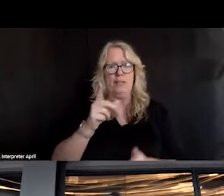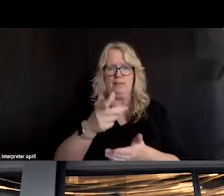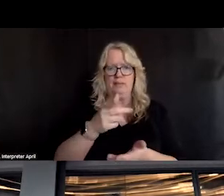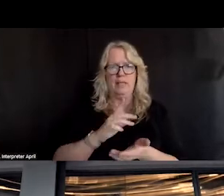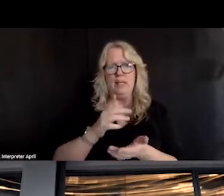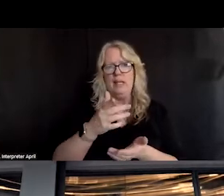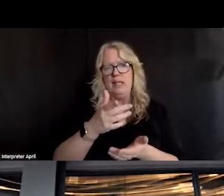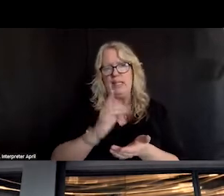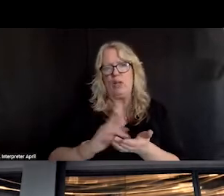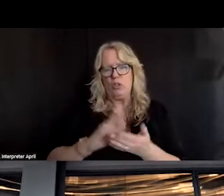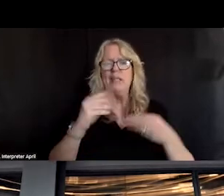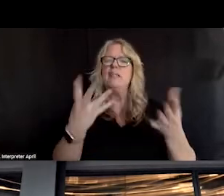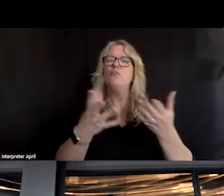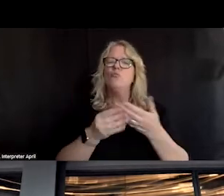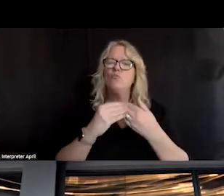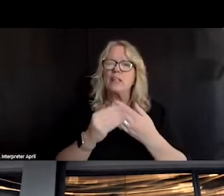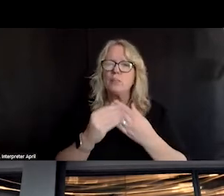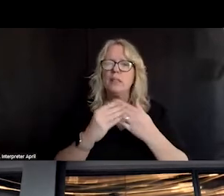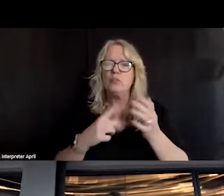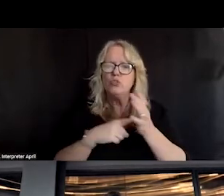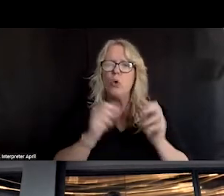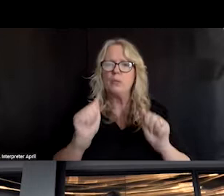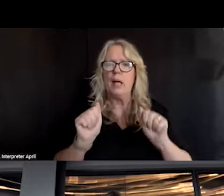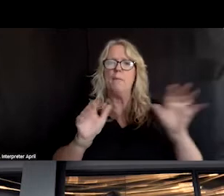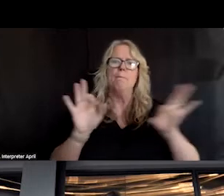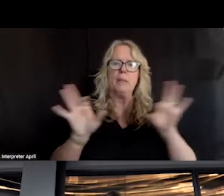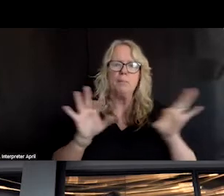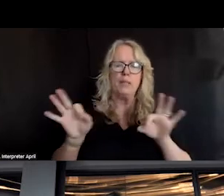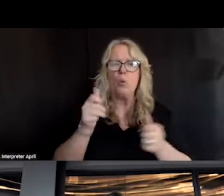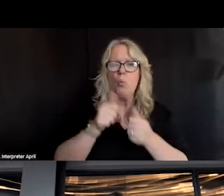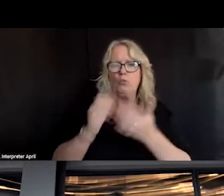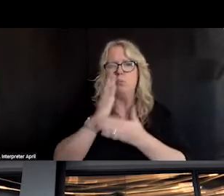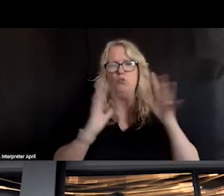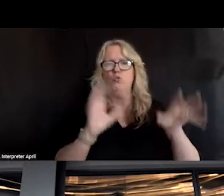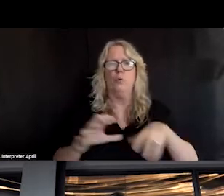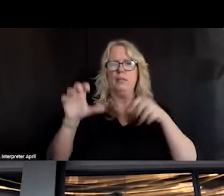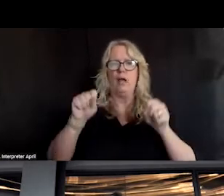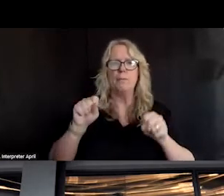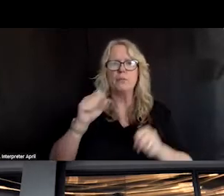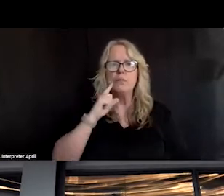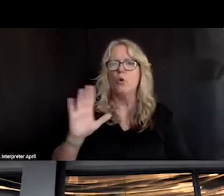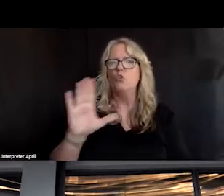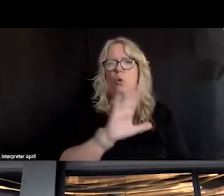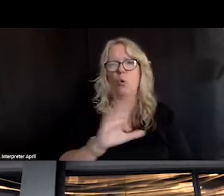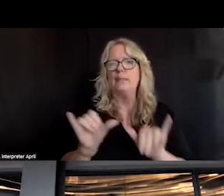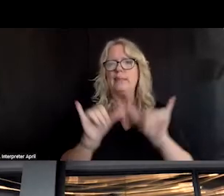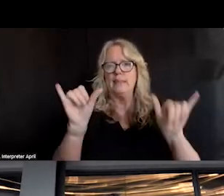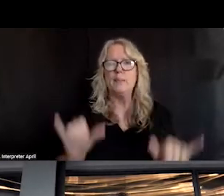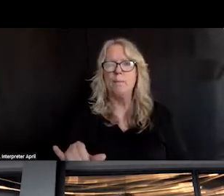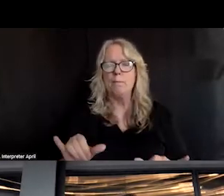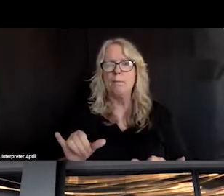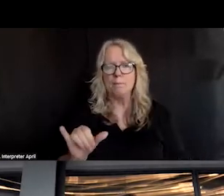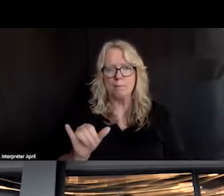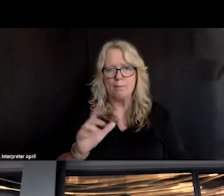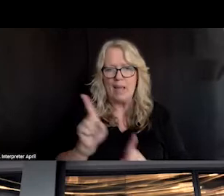you the flexibility to pick and choose the components that you would adopt in your system,